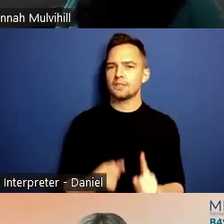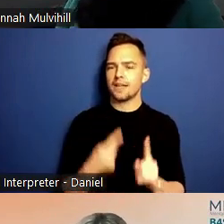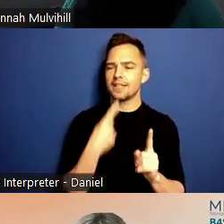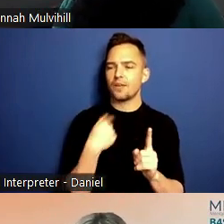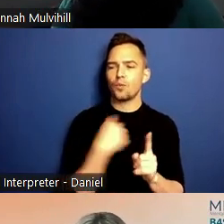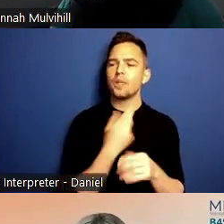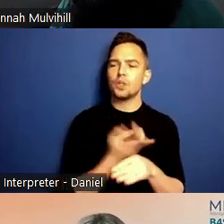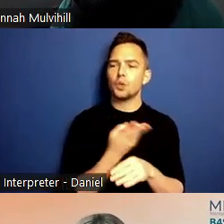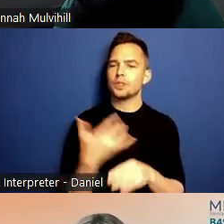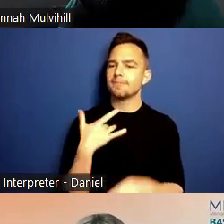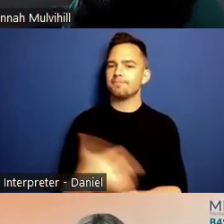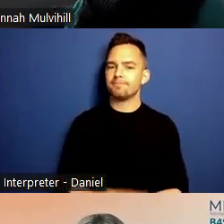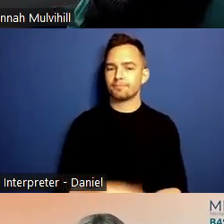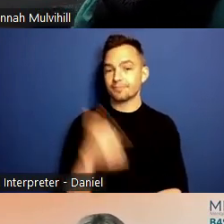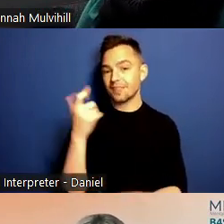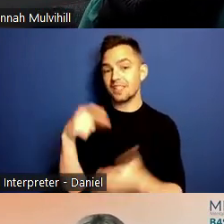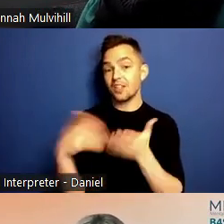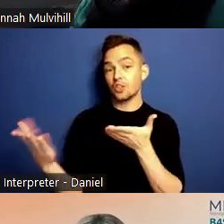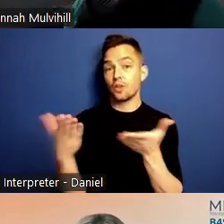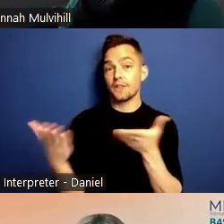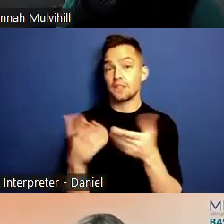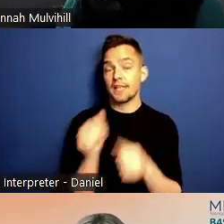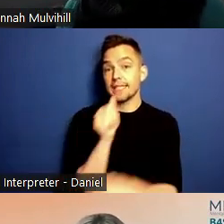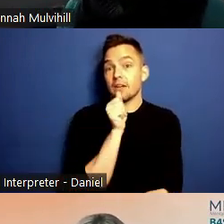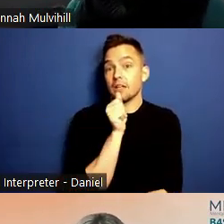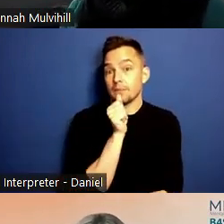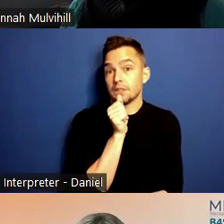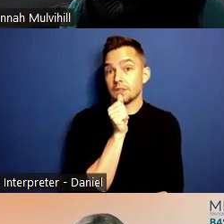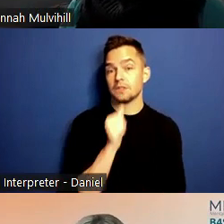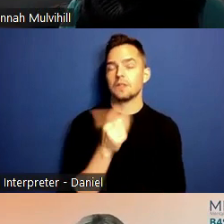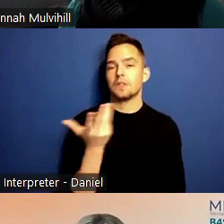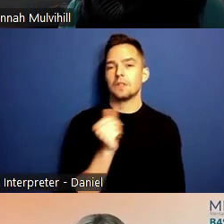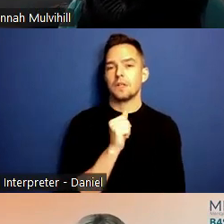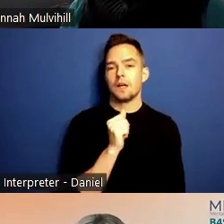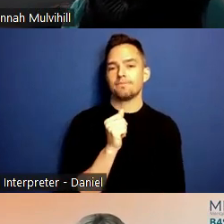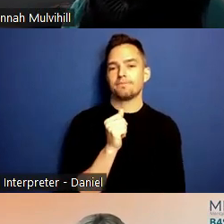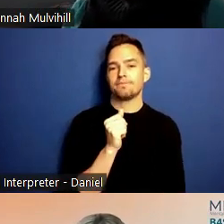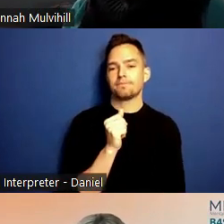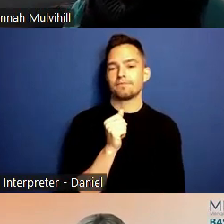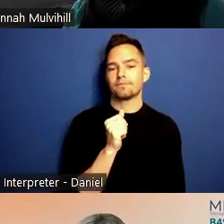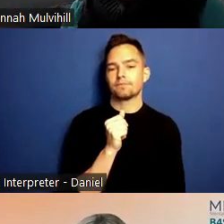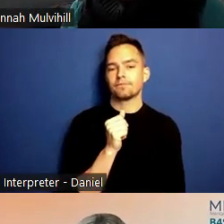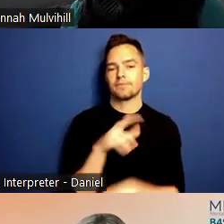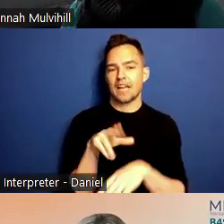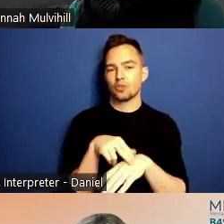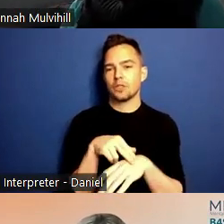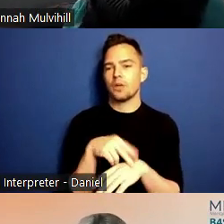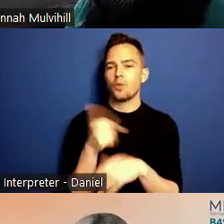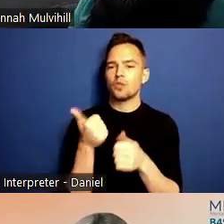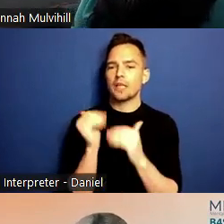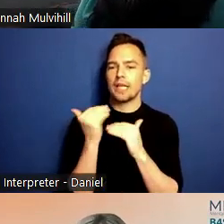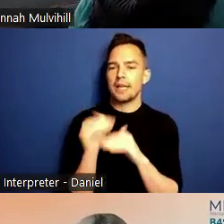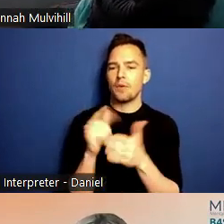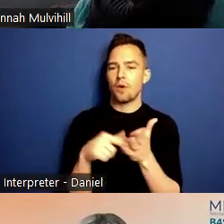use. Now, because the service is anonymous in nature, we really try to limit what we ask